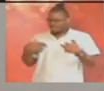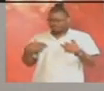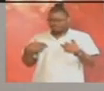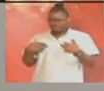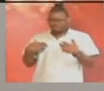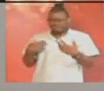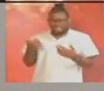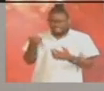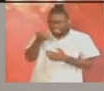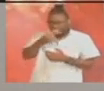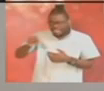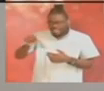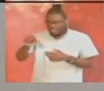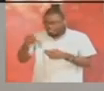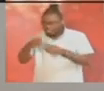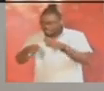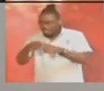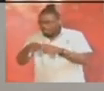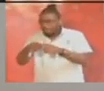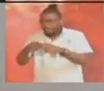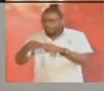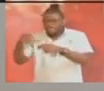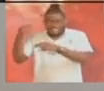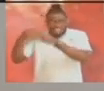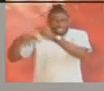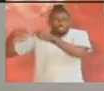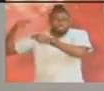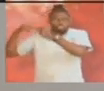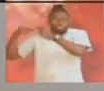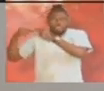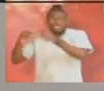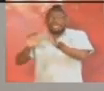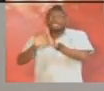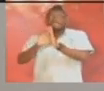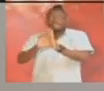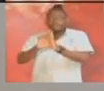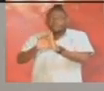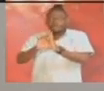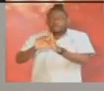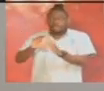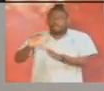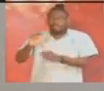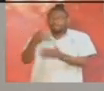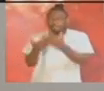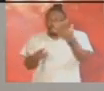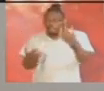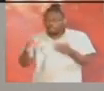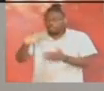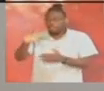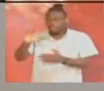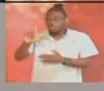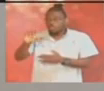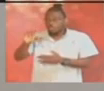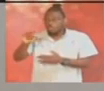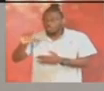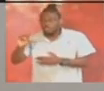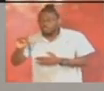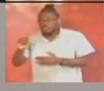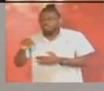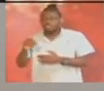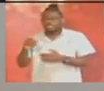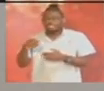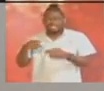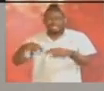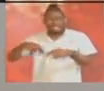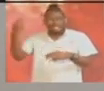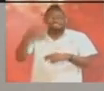history. In the context of clots, there are certain risk factors, many other more common risk factors that would be